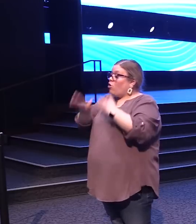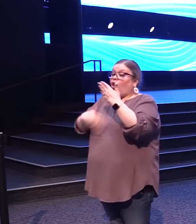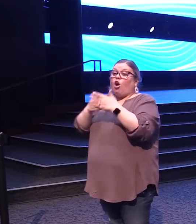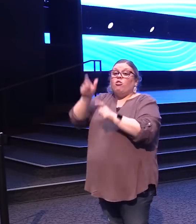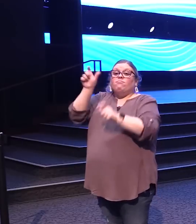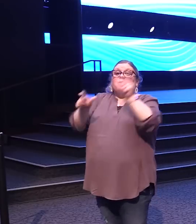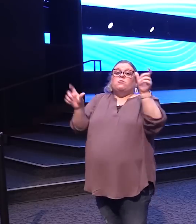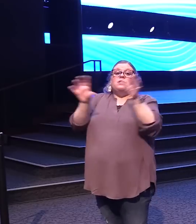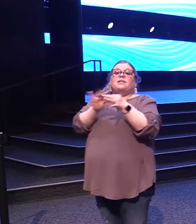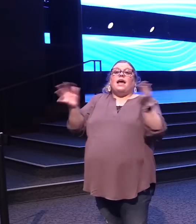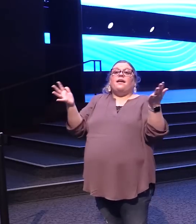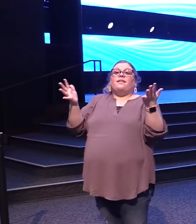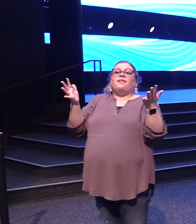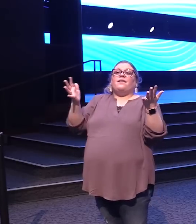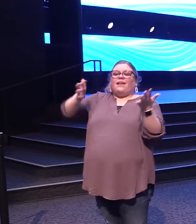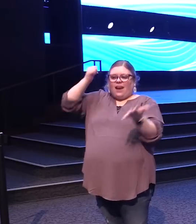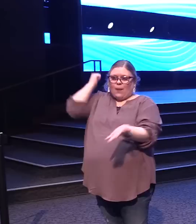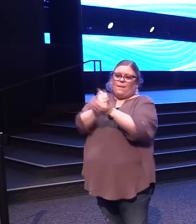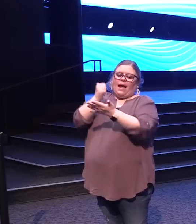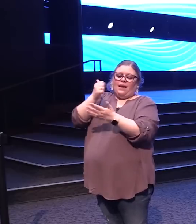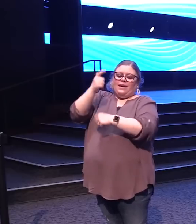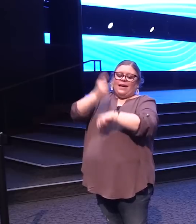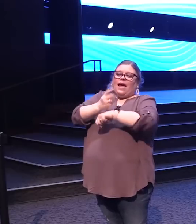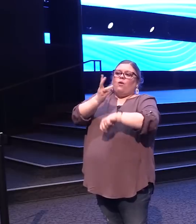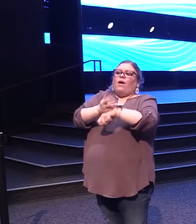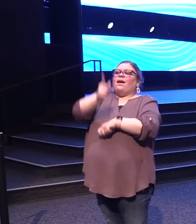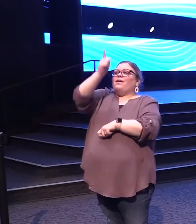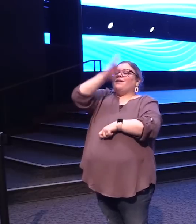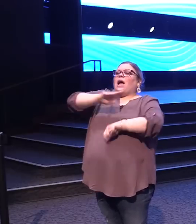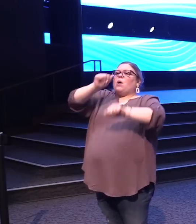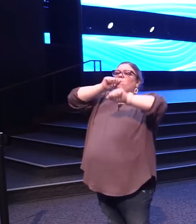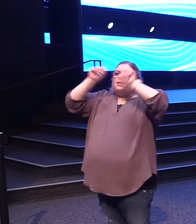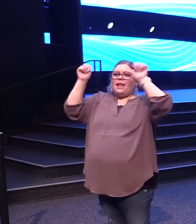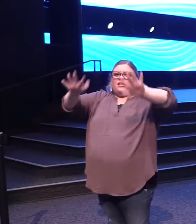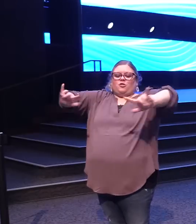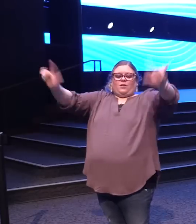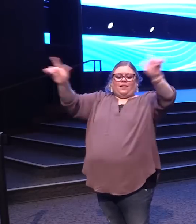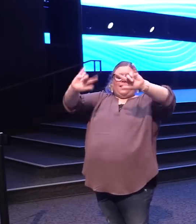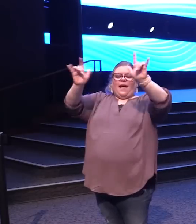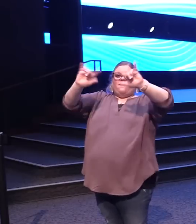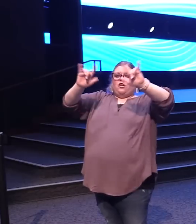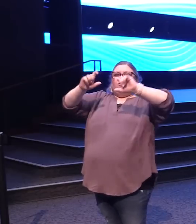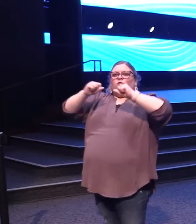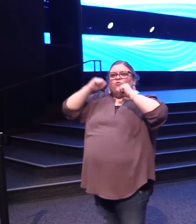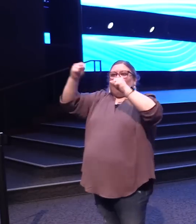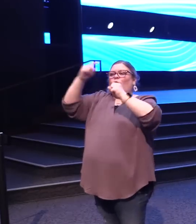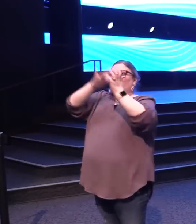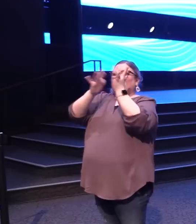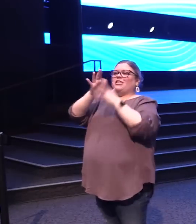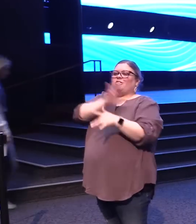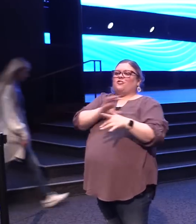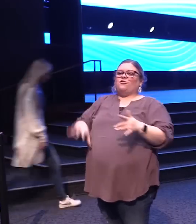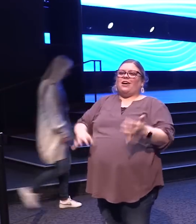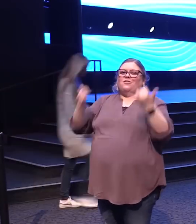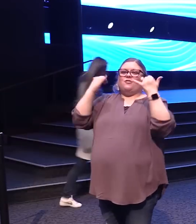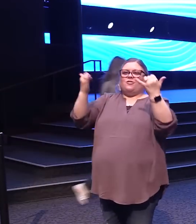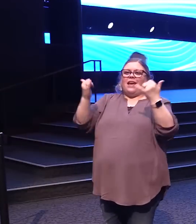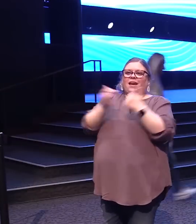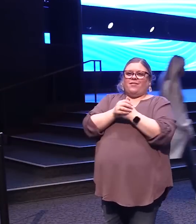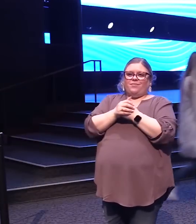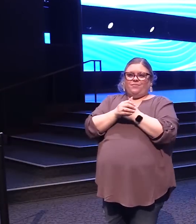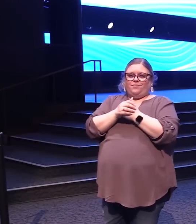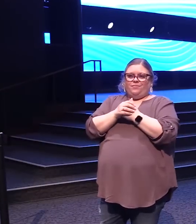said, amen. Amen. Gateway, God bless you. I love you. Let's give it up for Jesus Christ today. Amen.